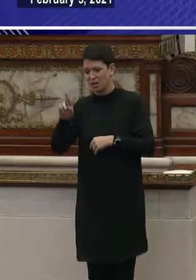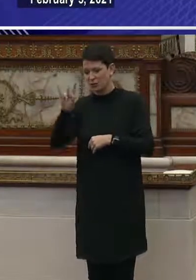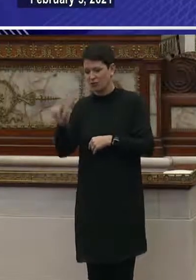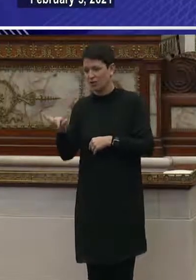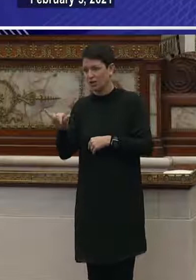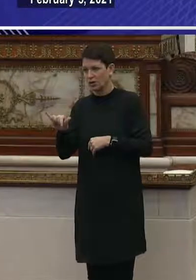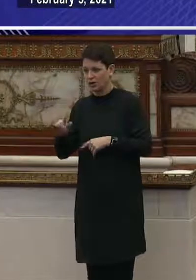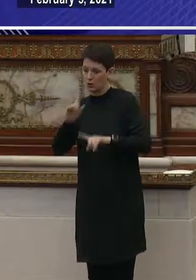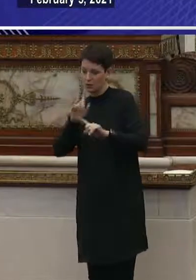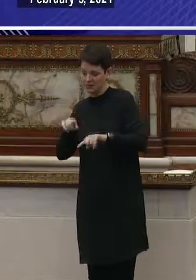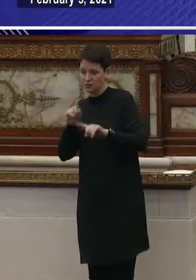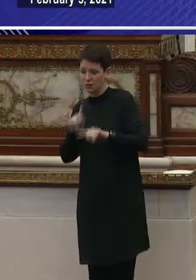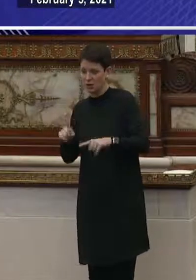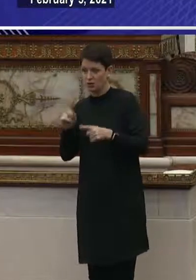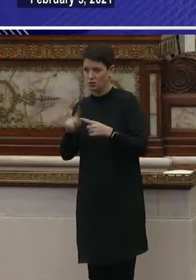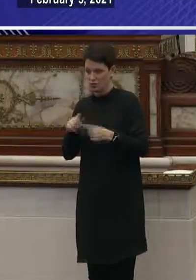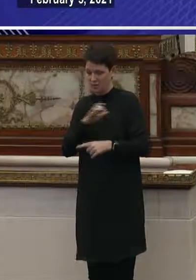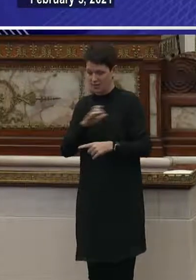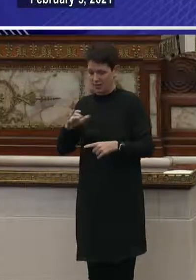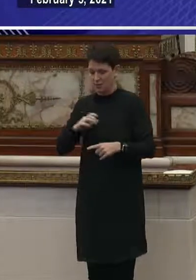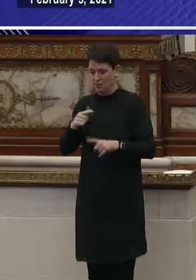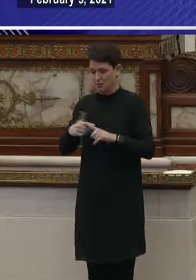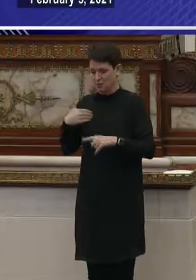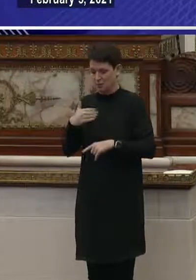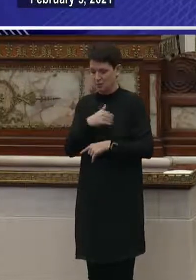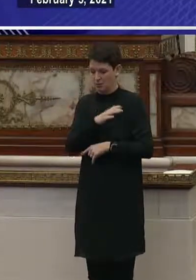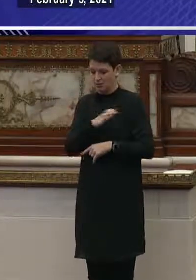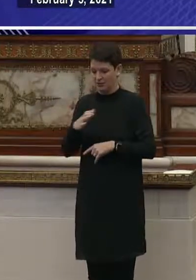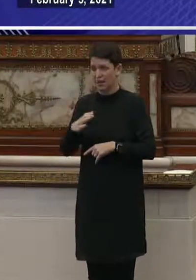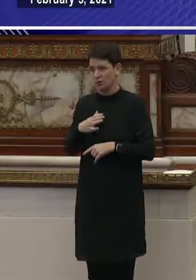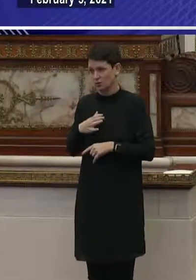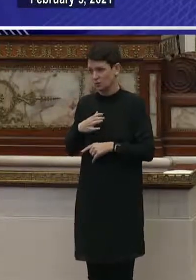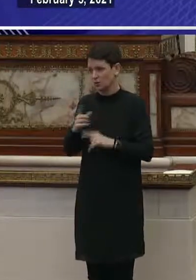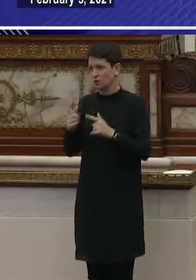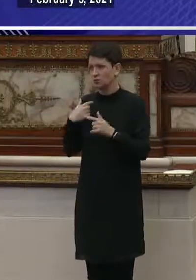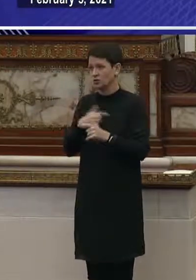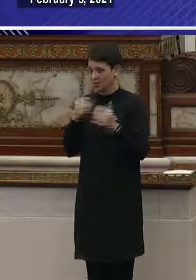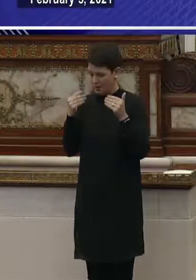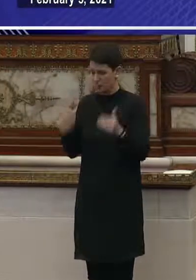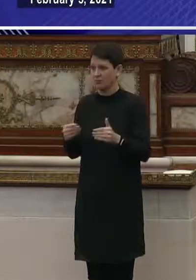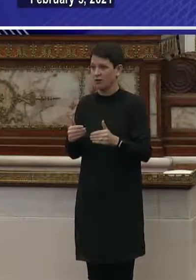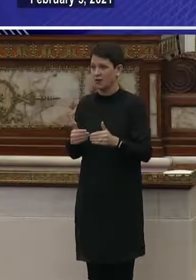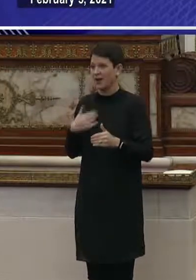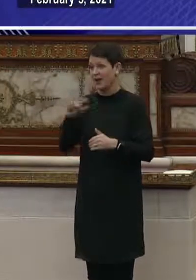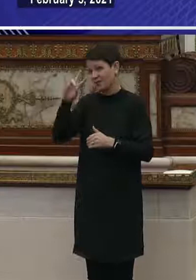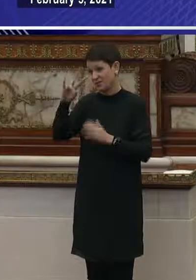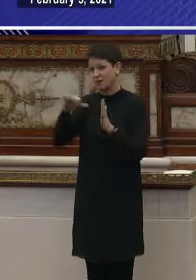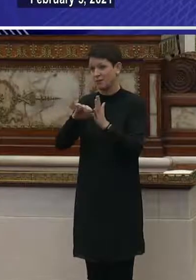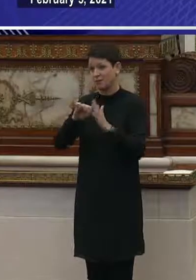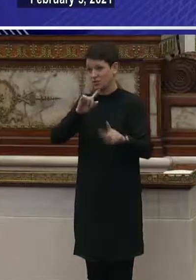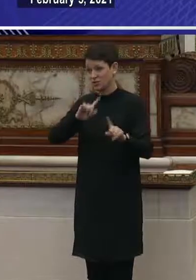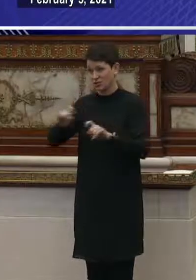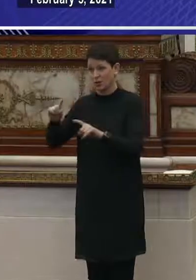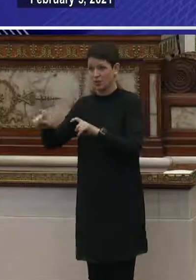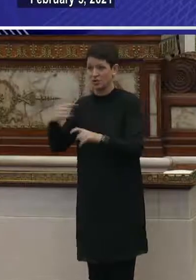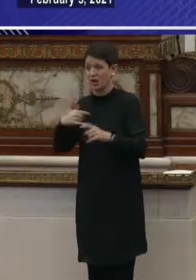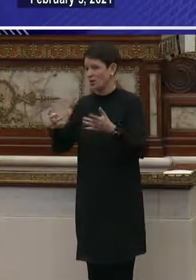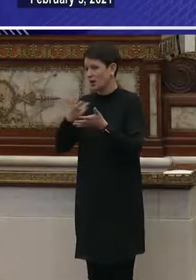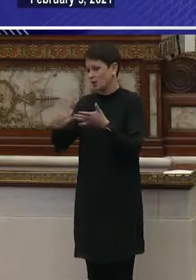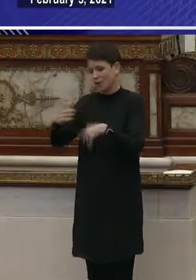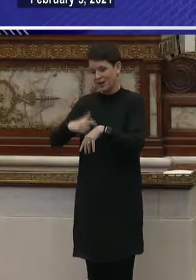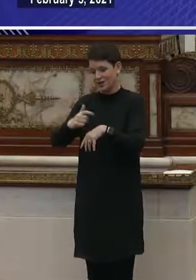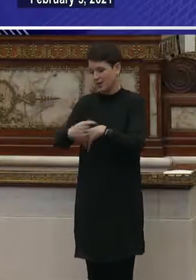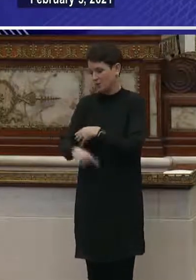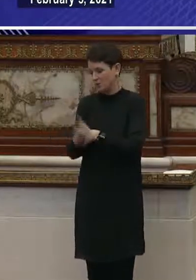Farley's response to the committee and to members of council so that we can move on. I have 7 pages of questions and I don't want to waste our